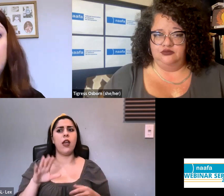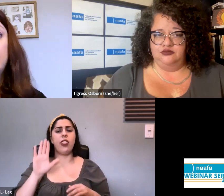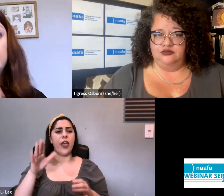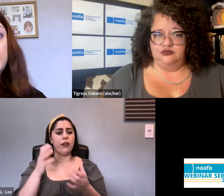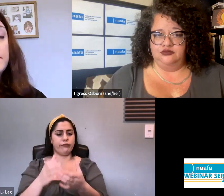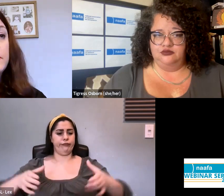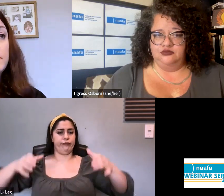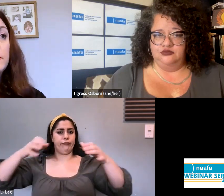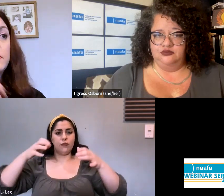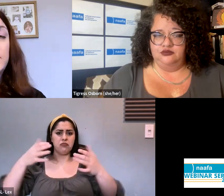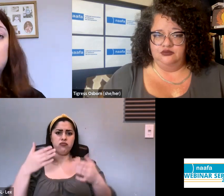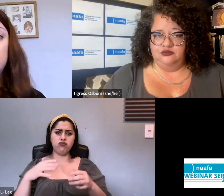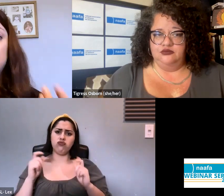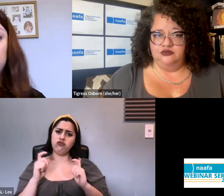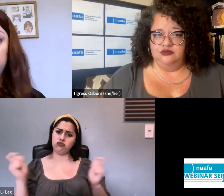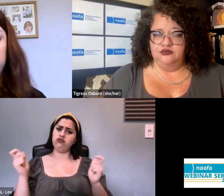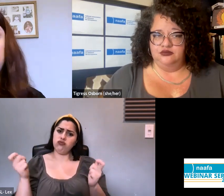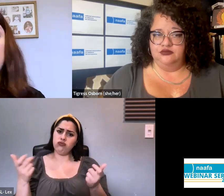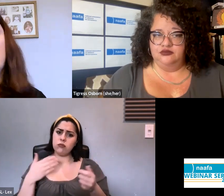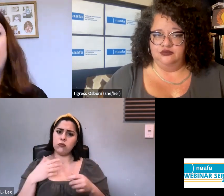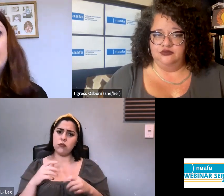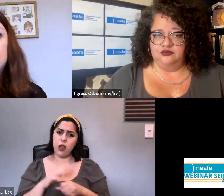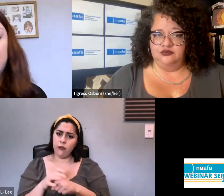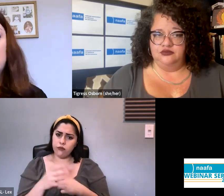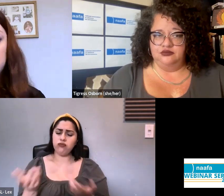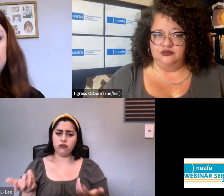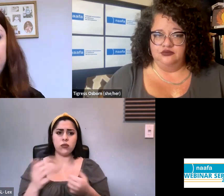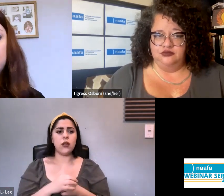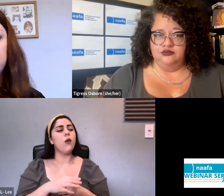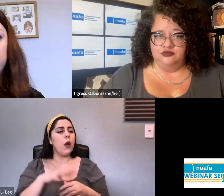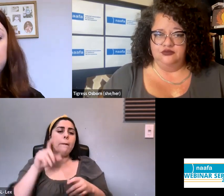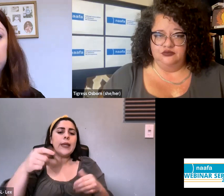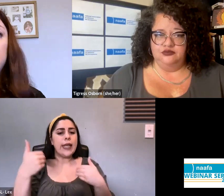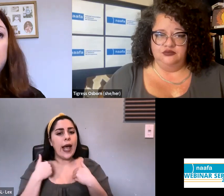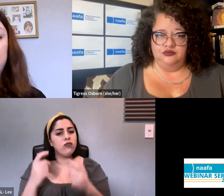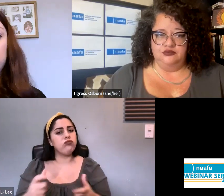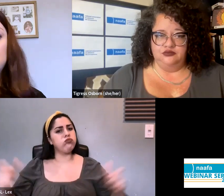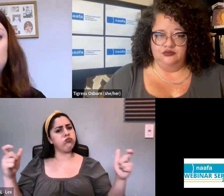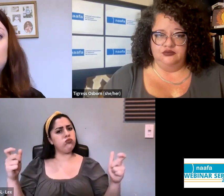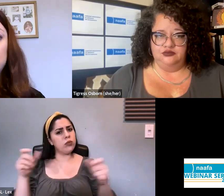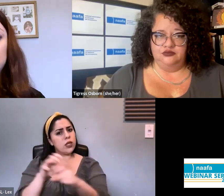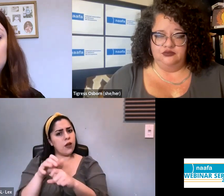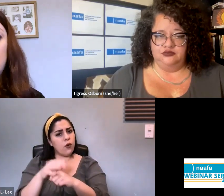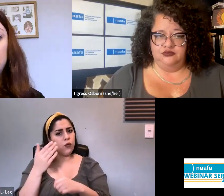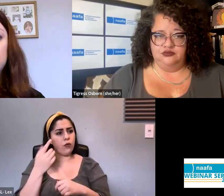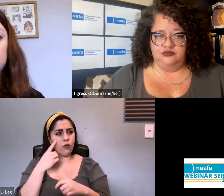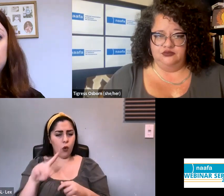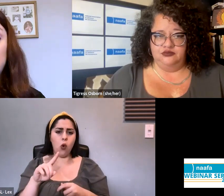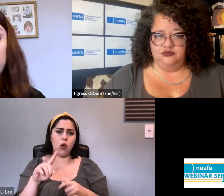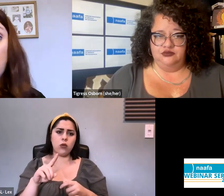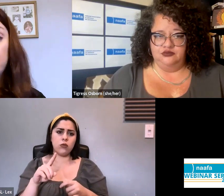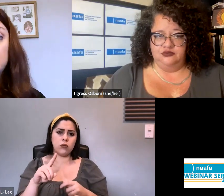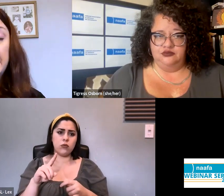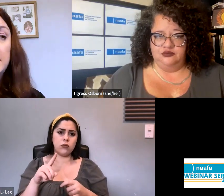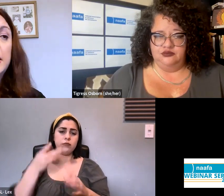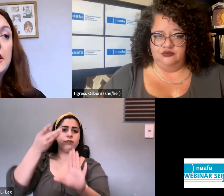large in terms of, they need to have large containers in order to be able to do